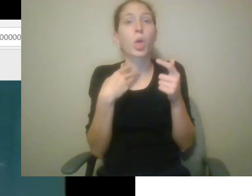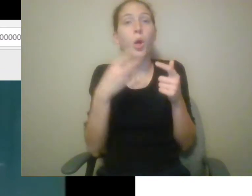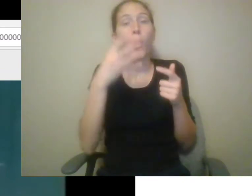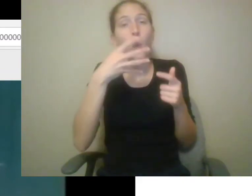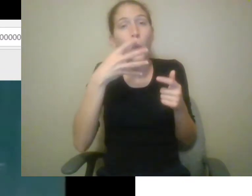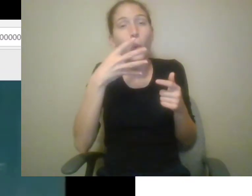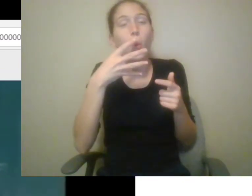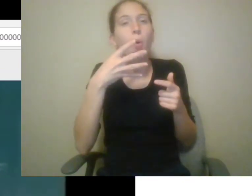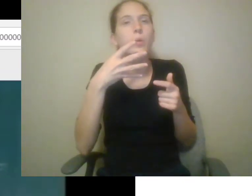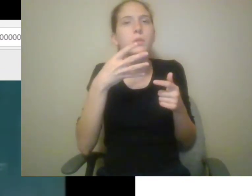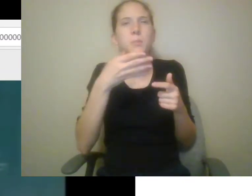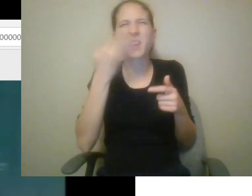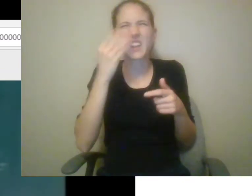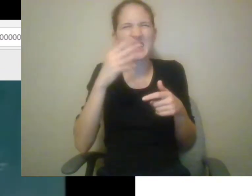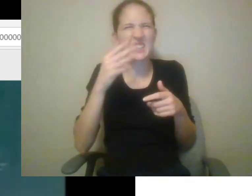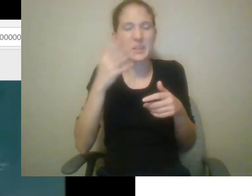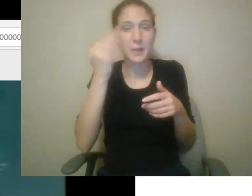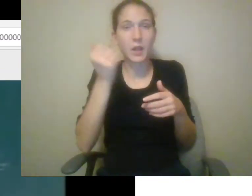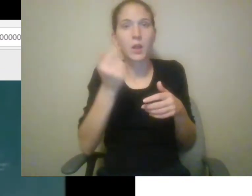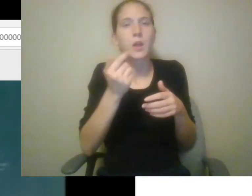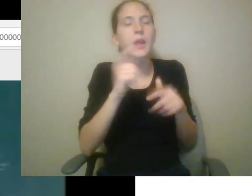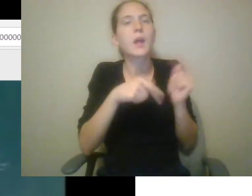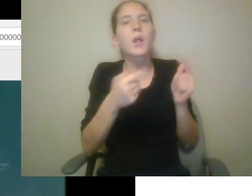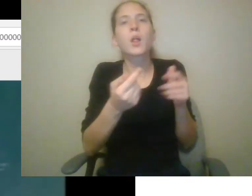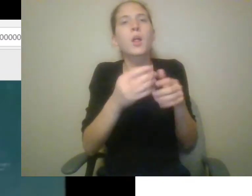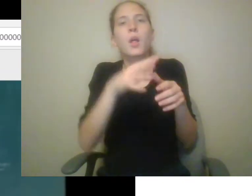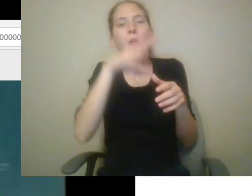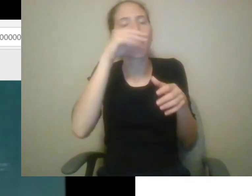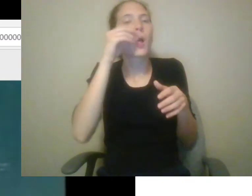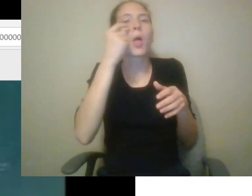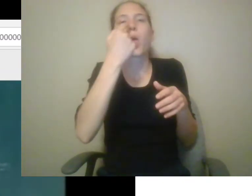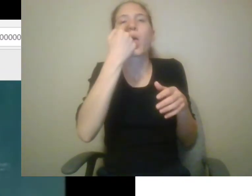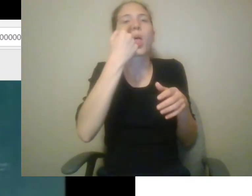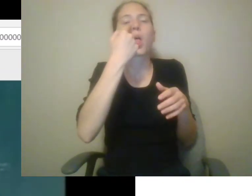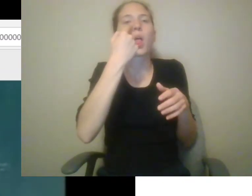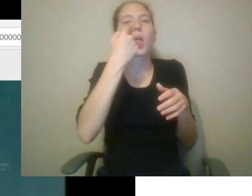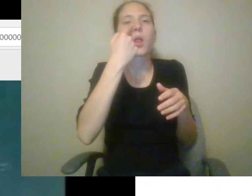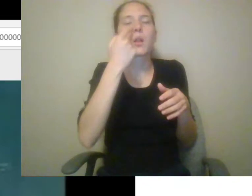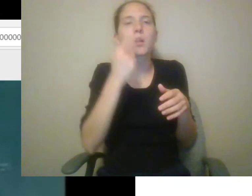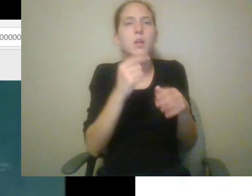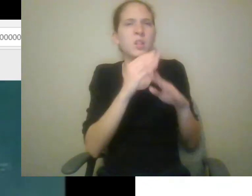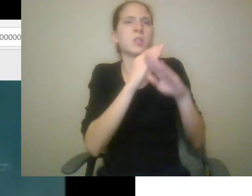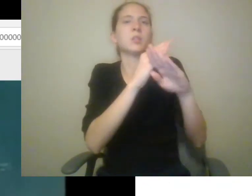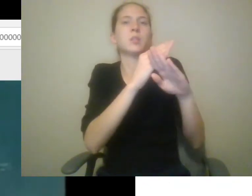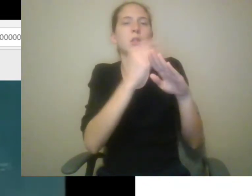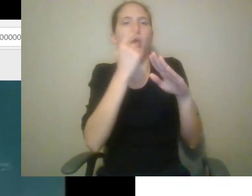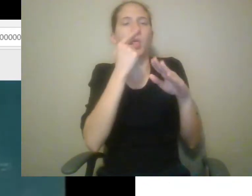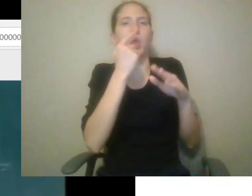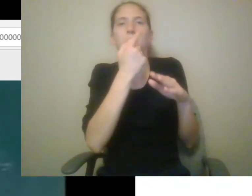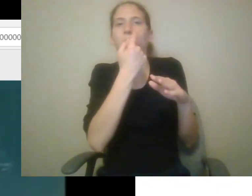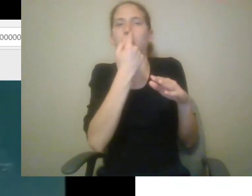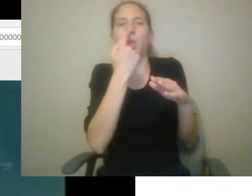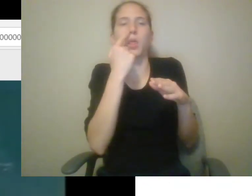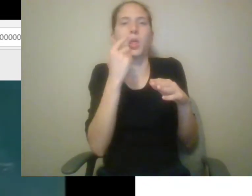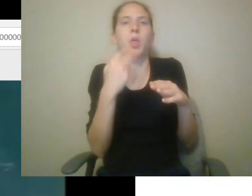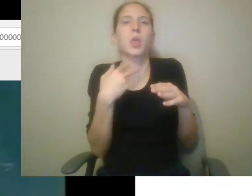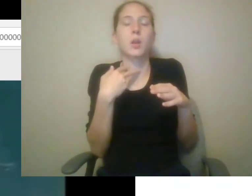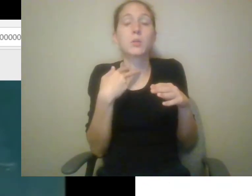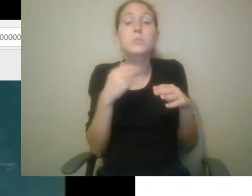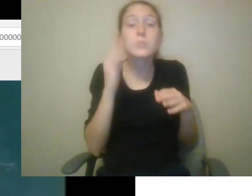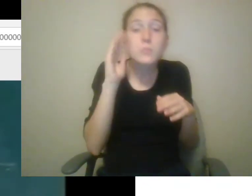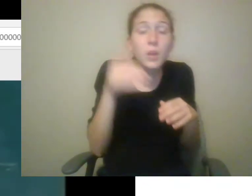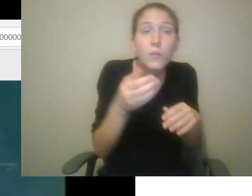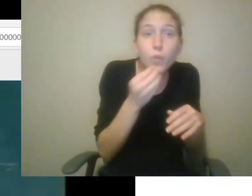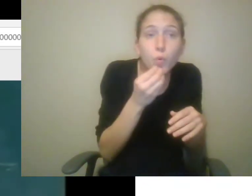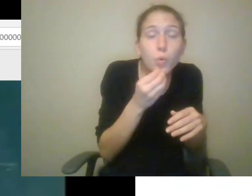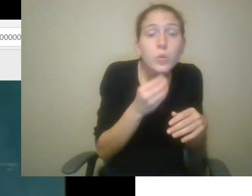eating doesn't taste bad, it smells bad. All right, and here's an experiment you can try. Some of you may have done this. Take a piece of onion